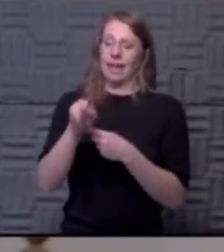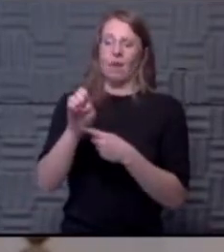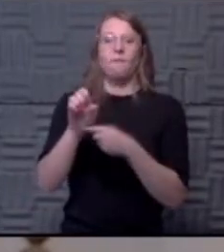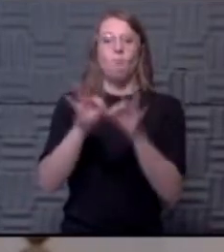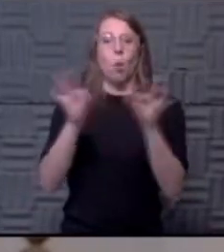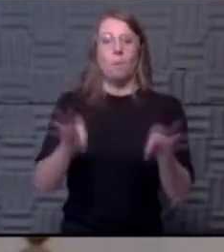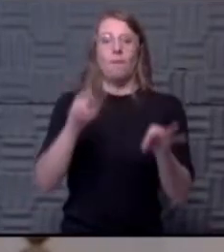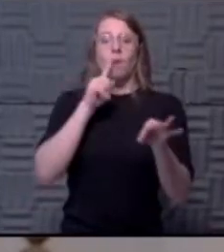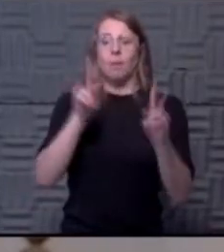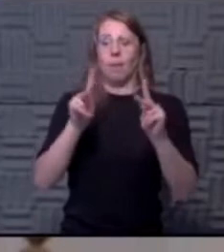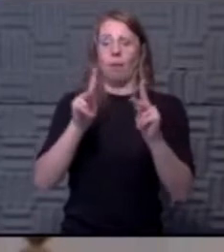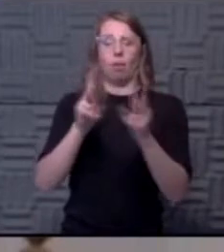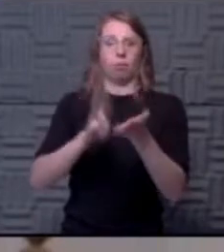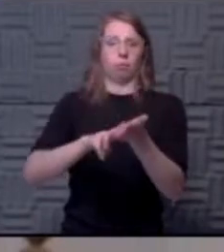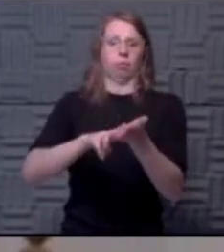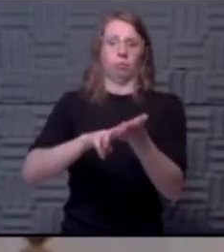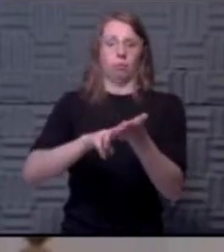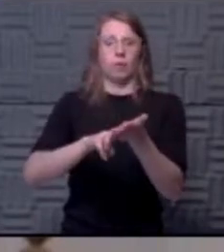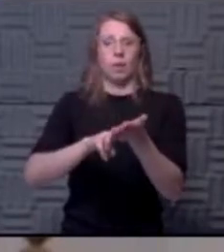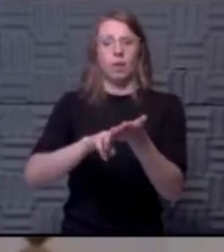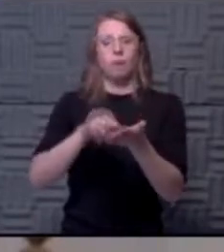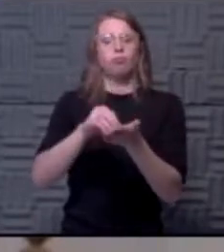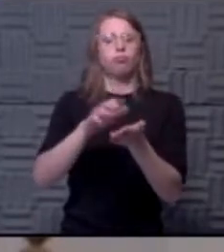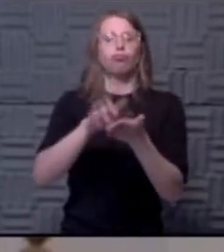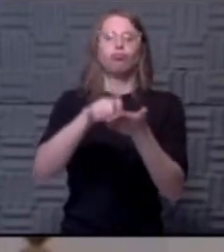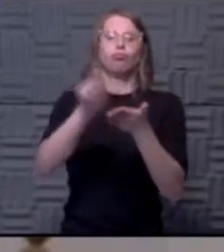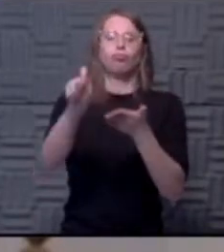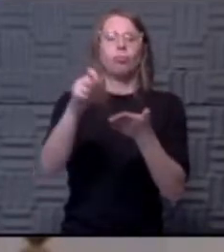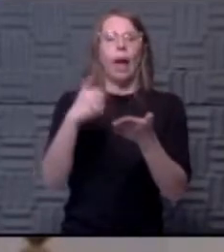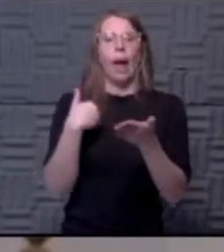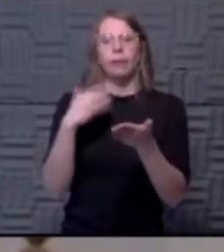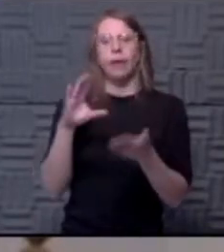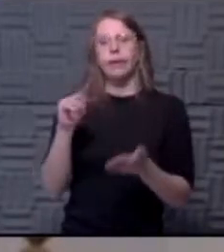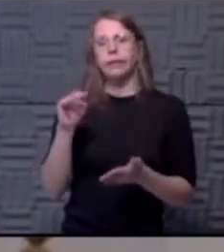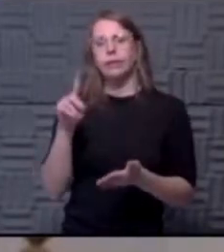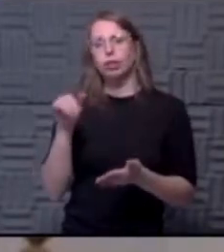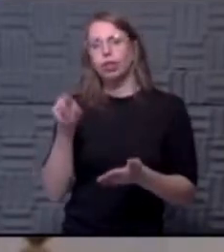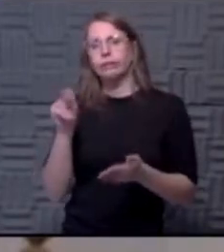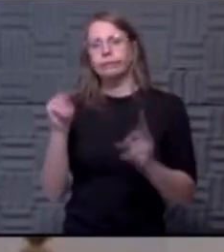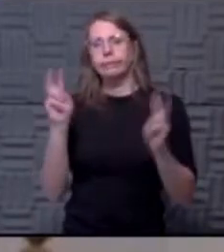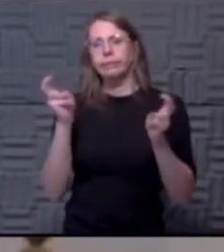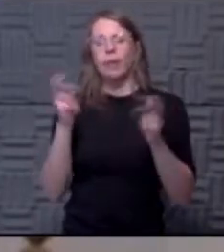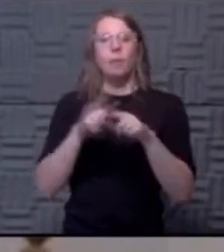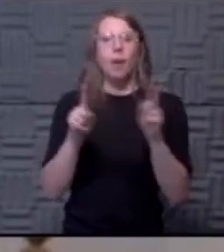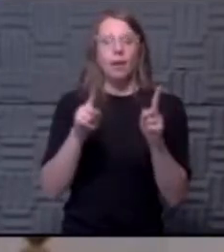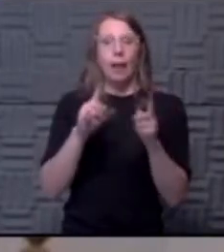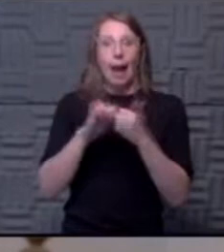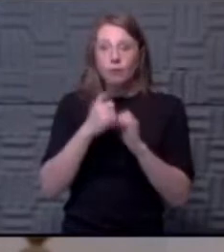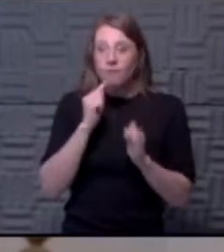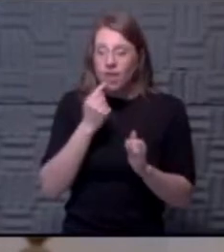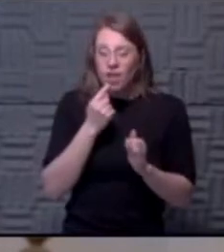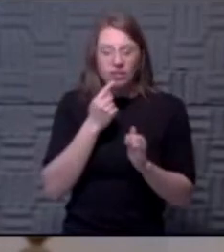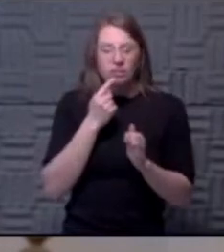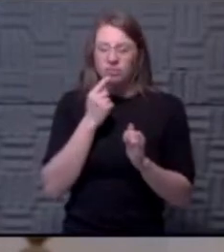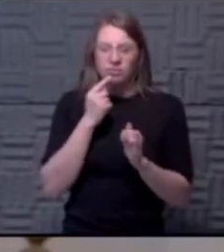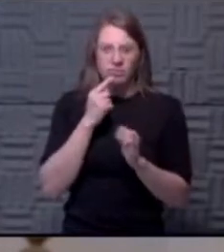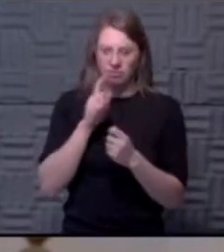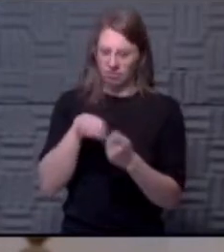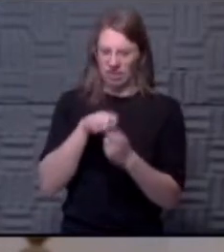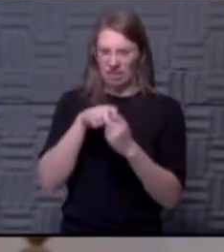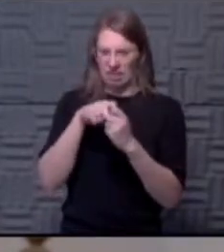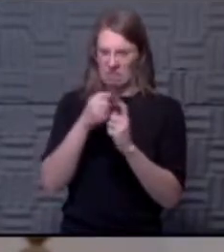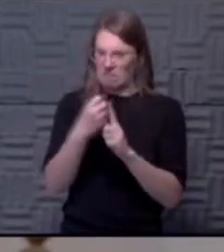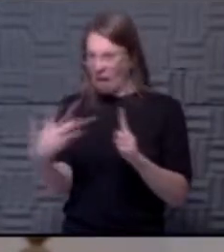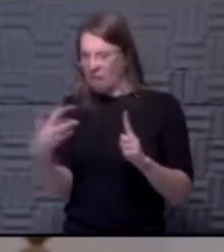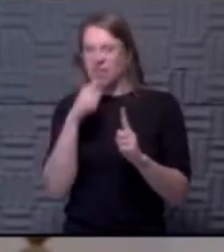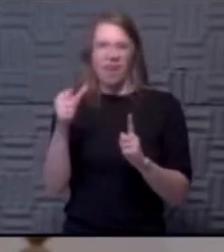that they'll mark that they have a condition. We're not getting real specific on how severe is it, because, you know, that's a qualitative